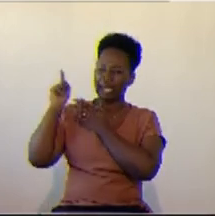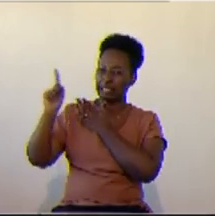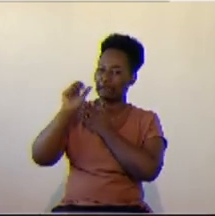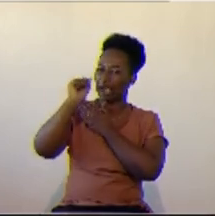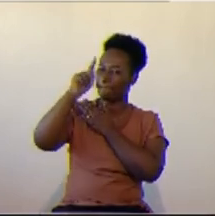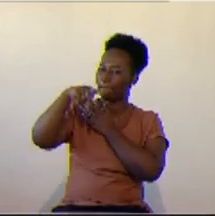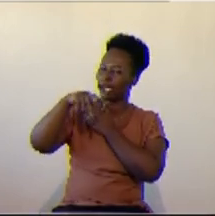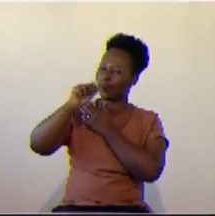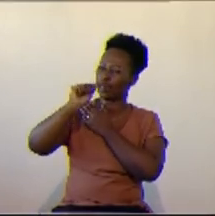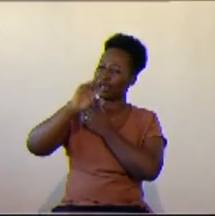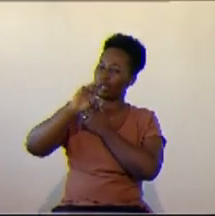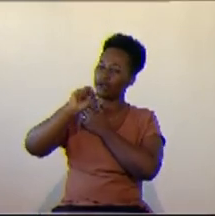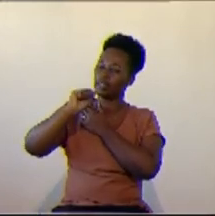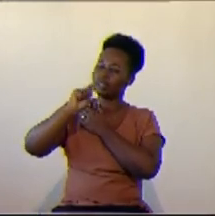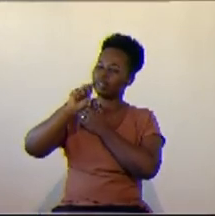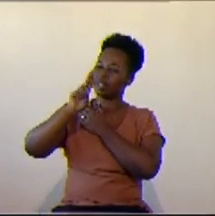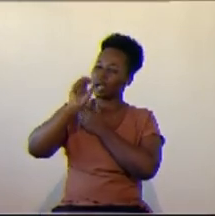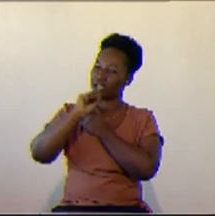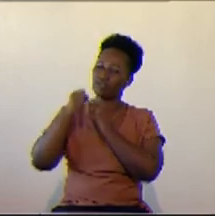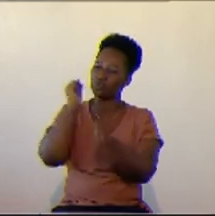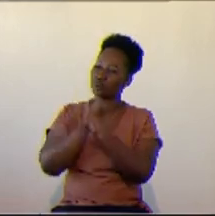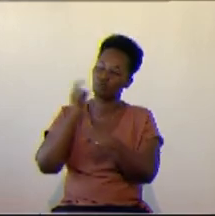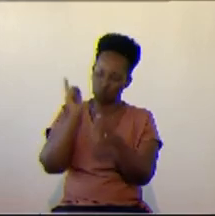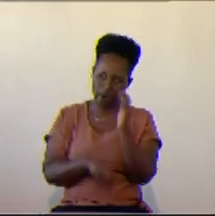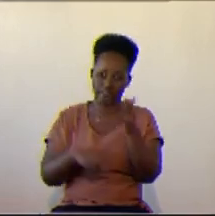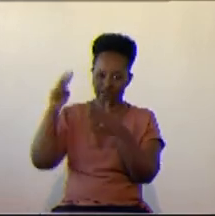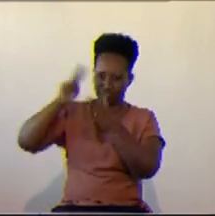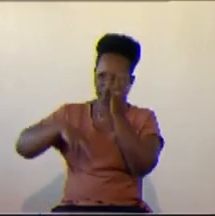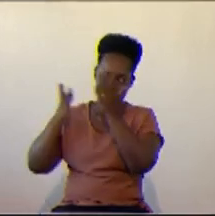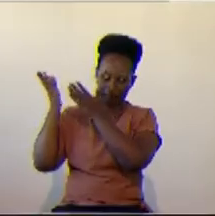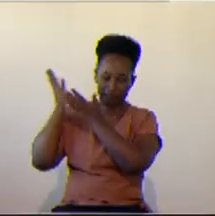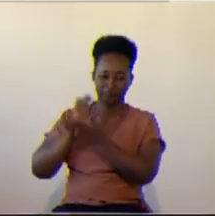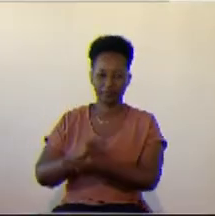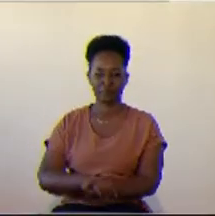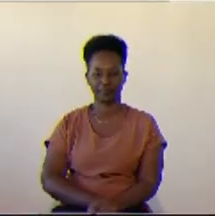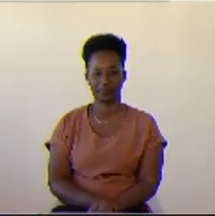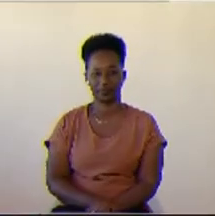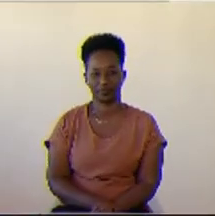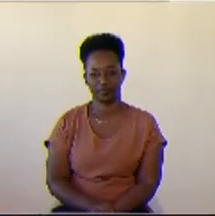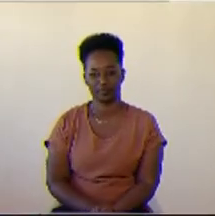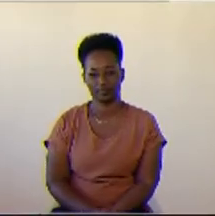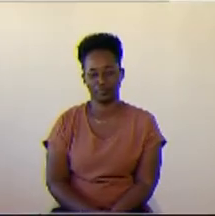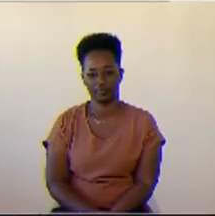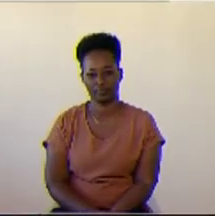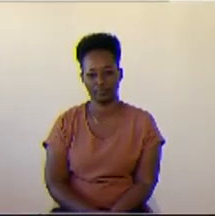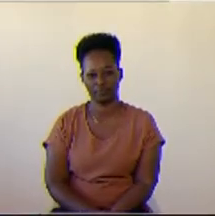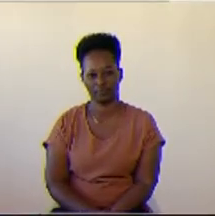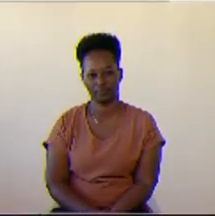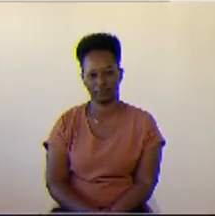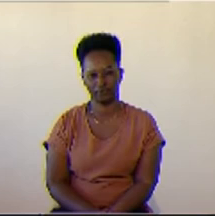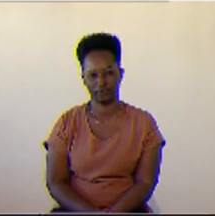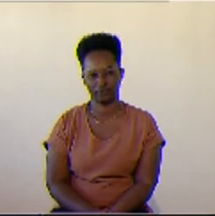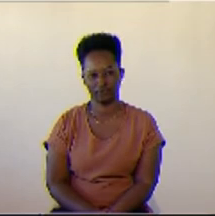do? The Hare's apparatus is a device used to find the densities and relative densities of two